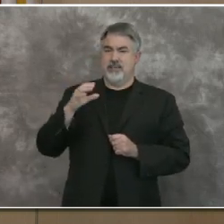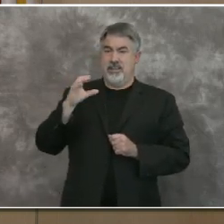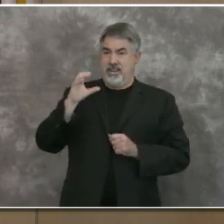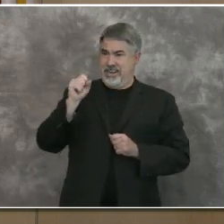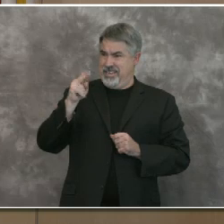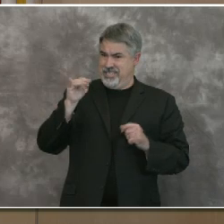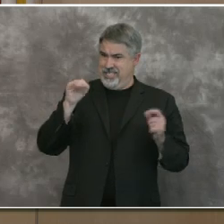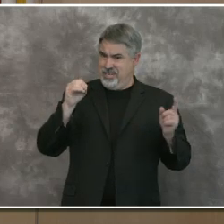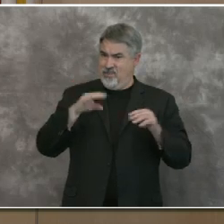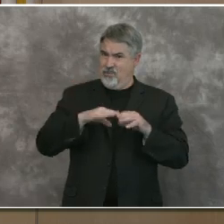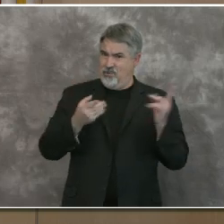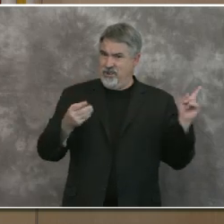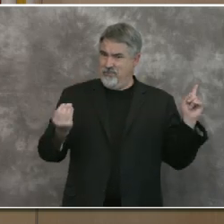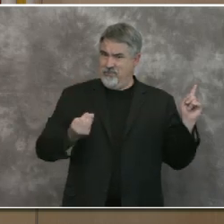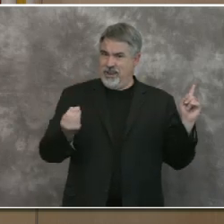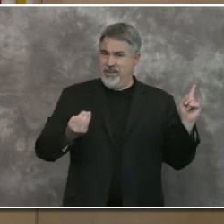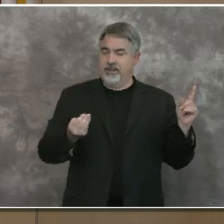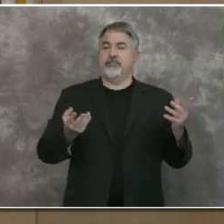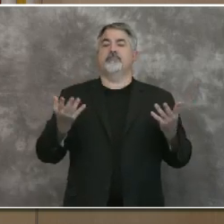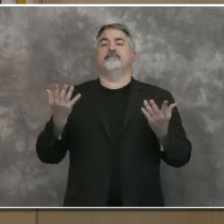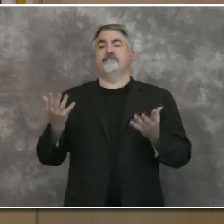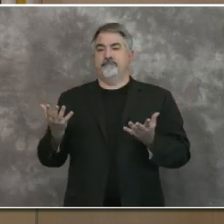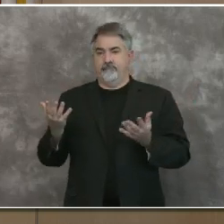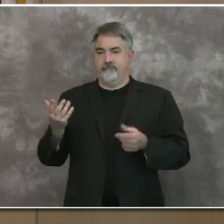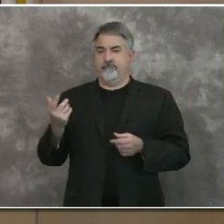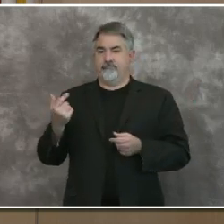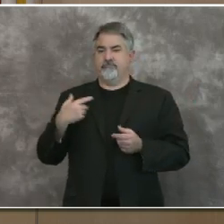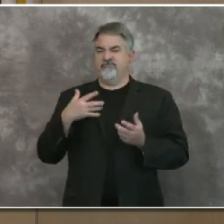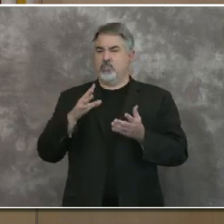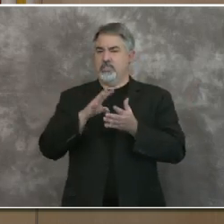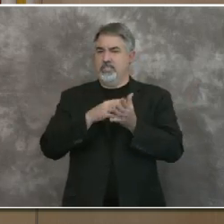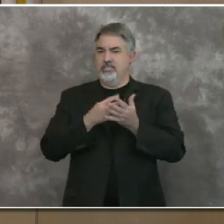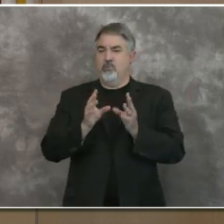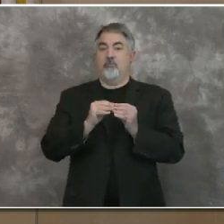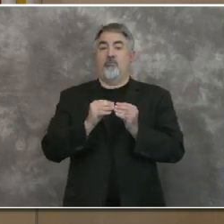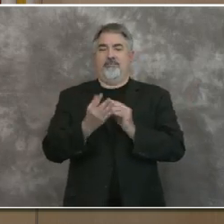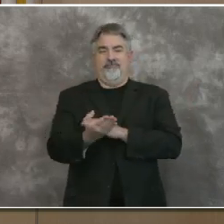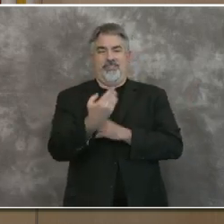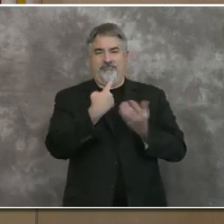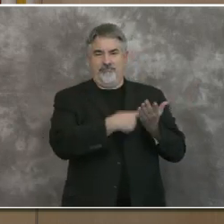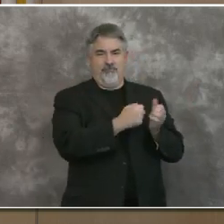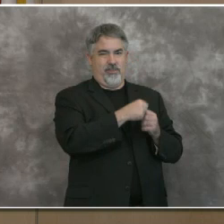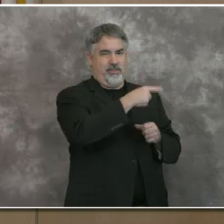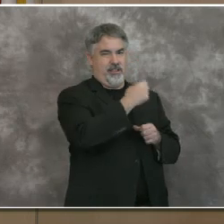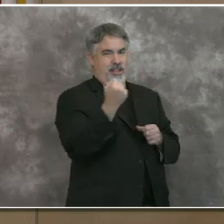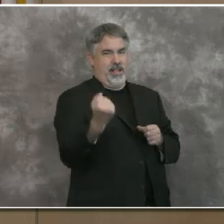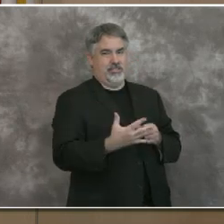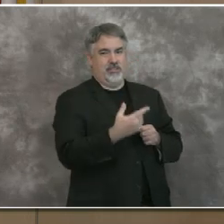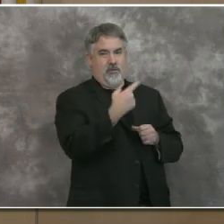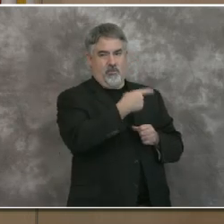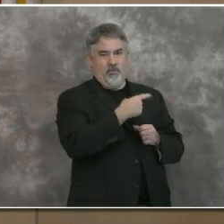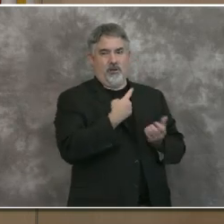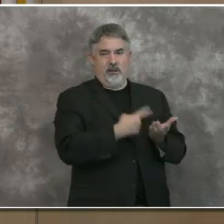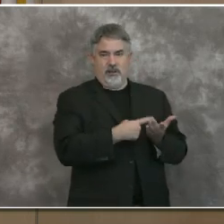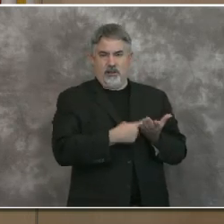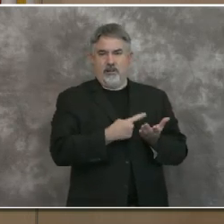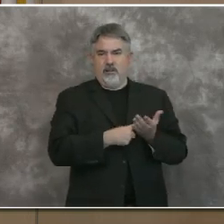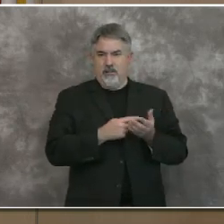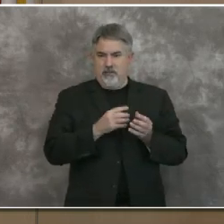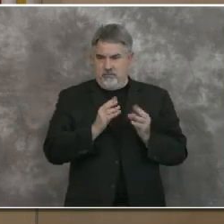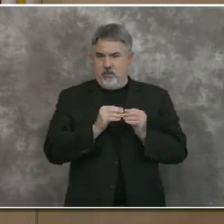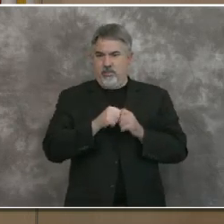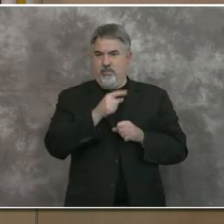At a previously scheduled meeting, this morning I had the great opportunity to meet with the representatives from our local tribal